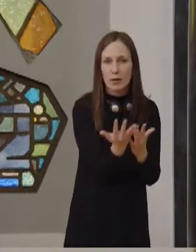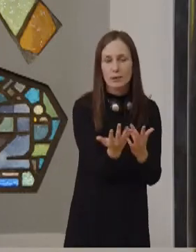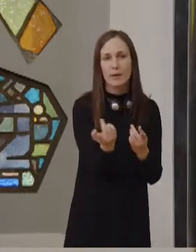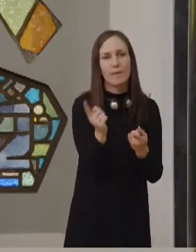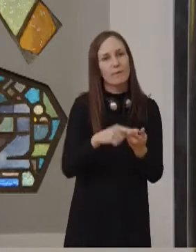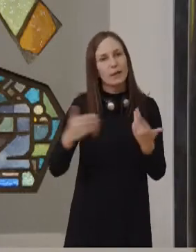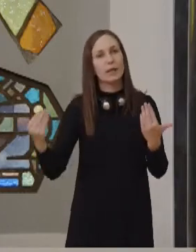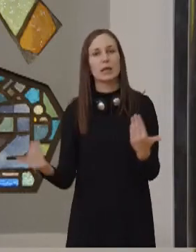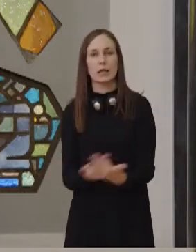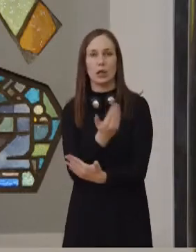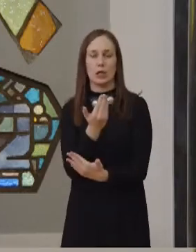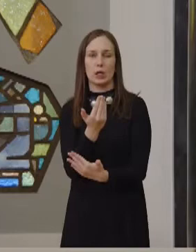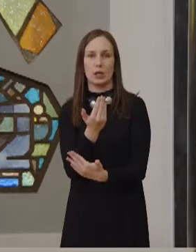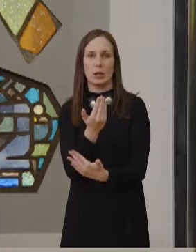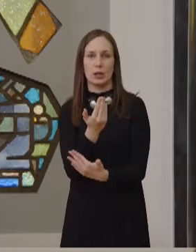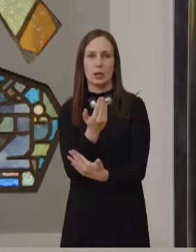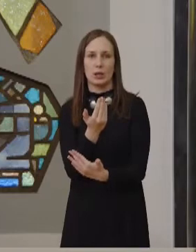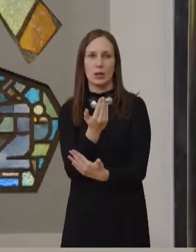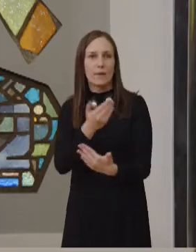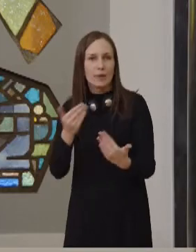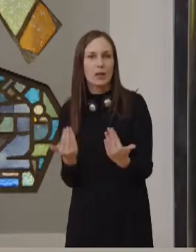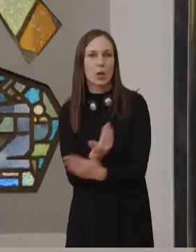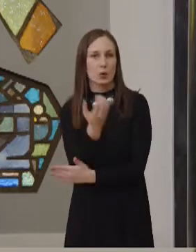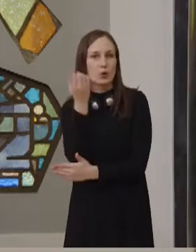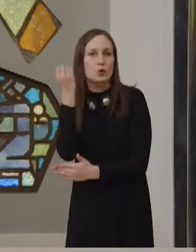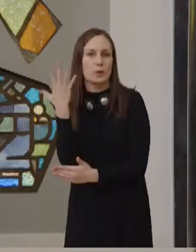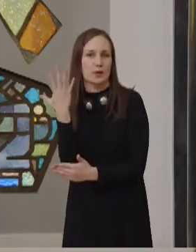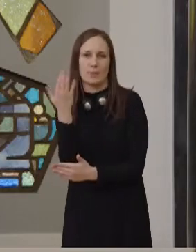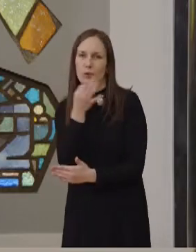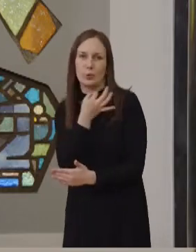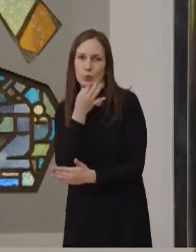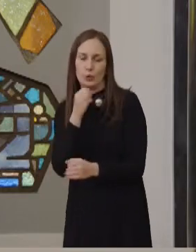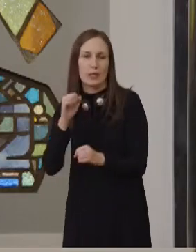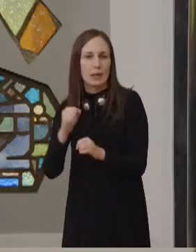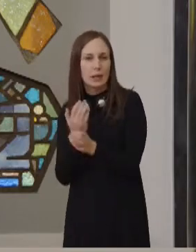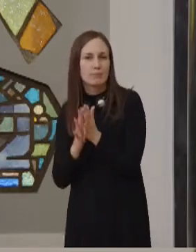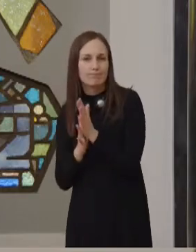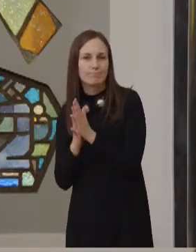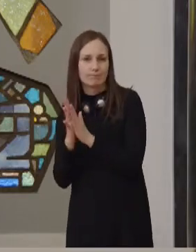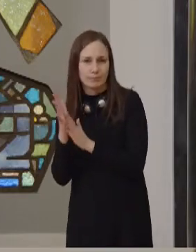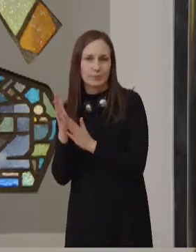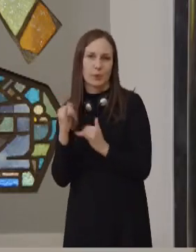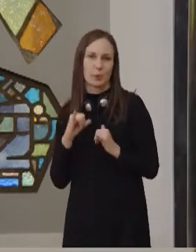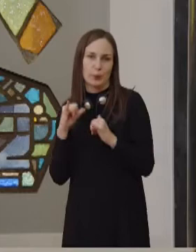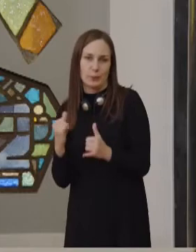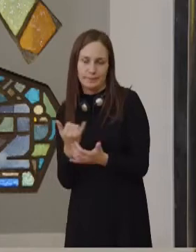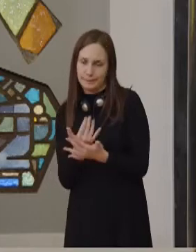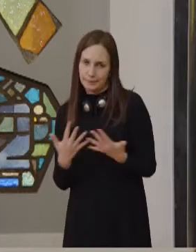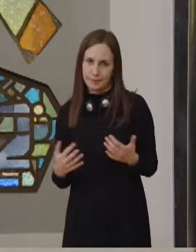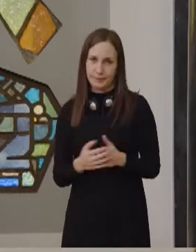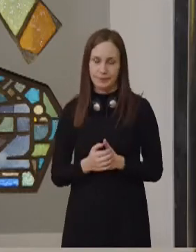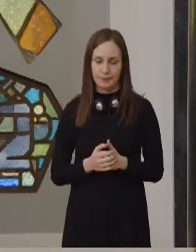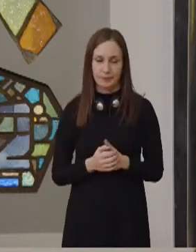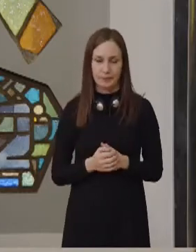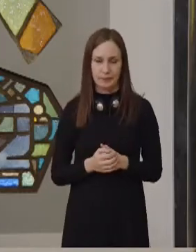is according to a new concept that we have to